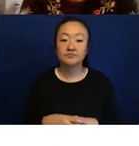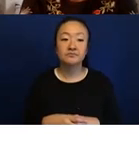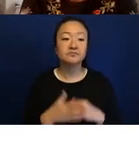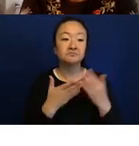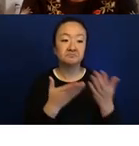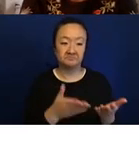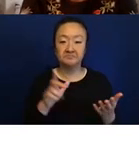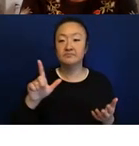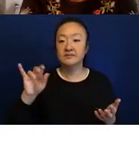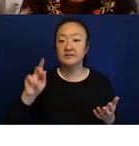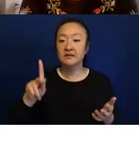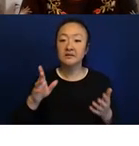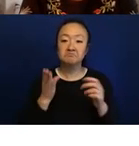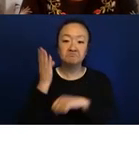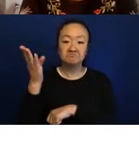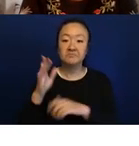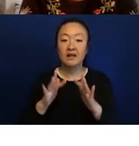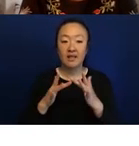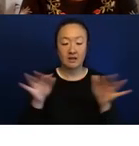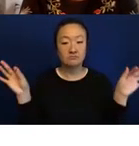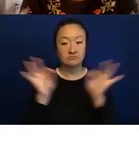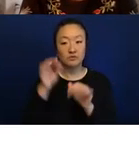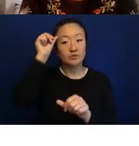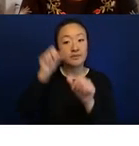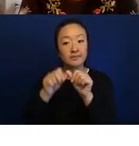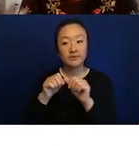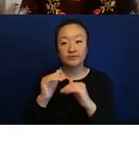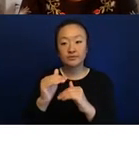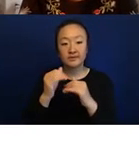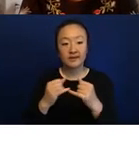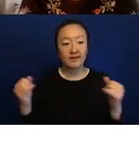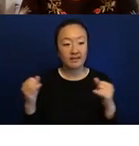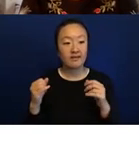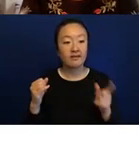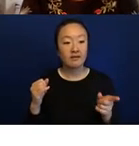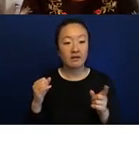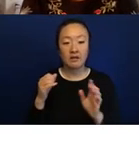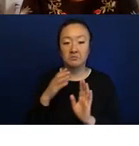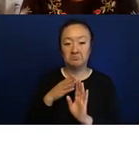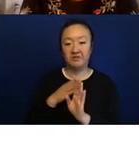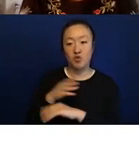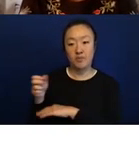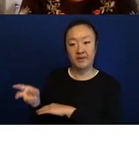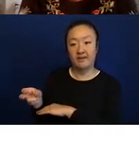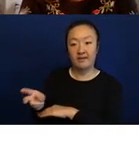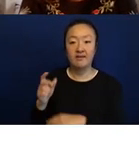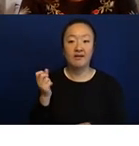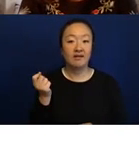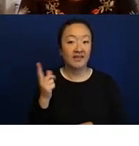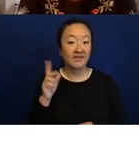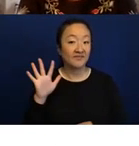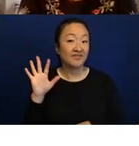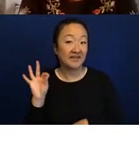the link to submit online. Remember, the deadline is just before midnight, 11:59